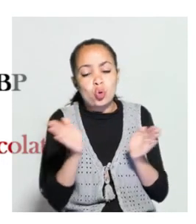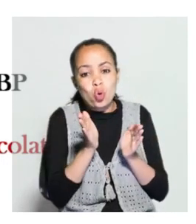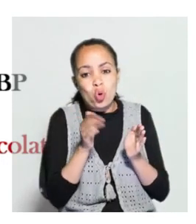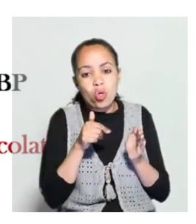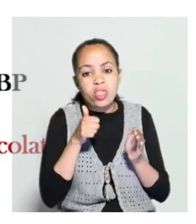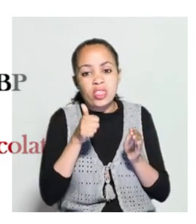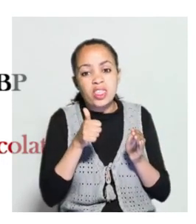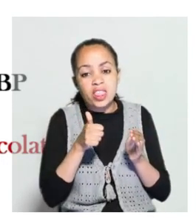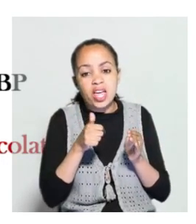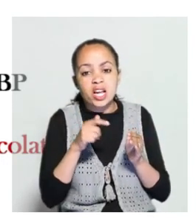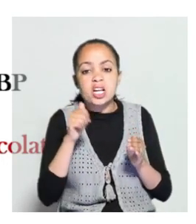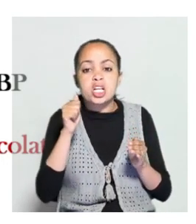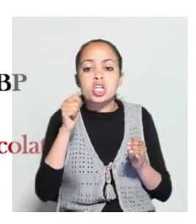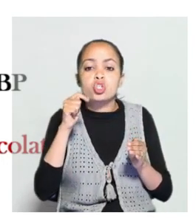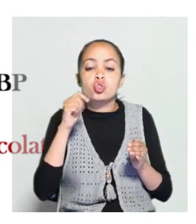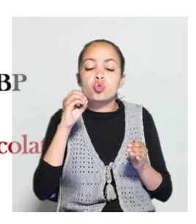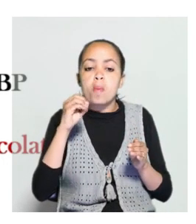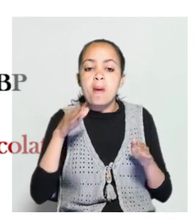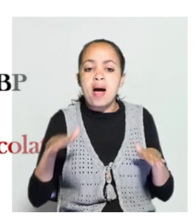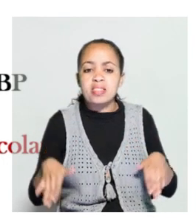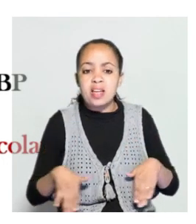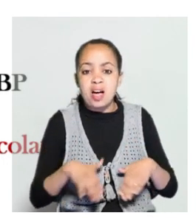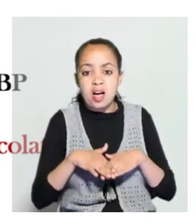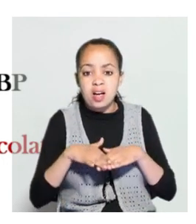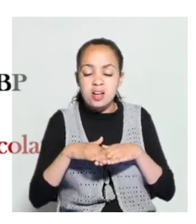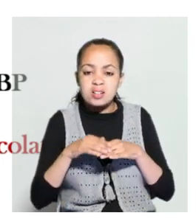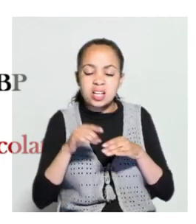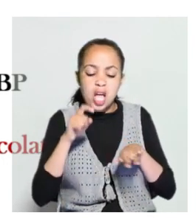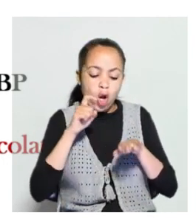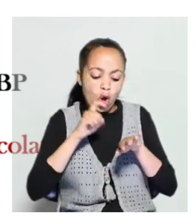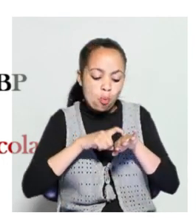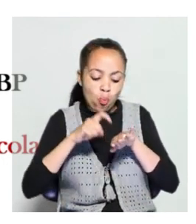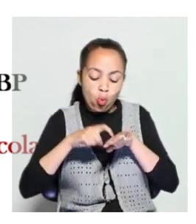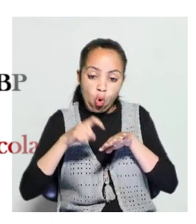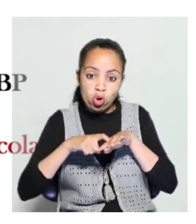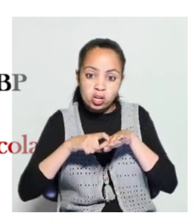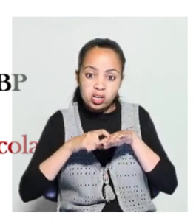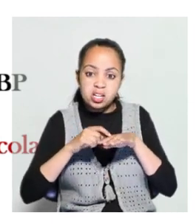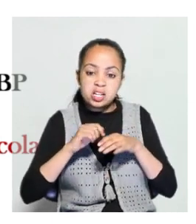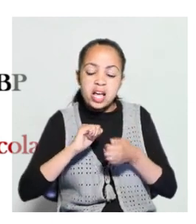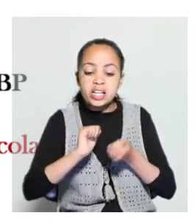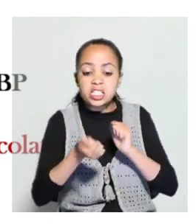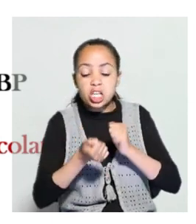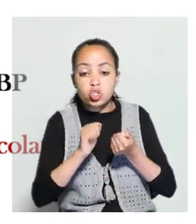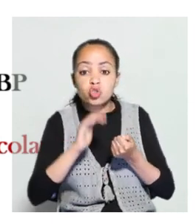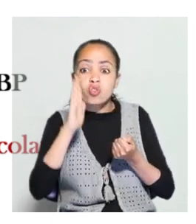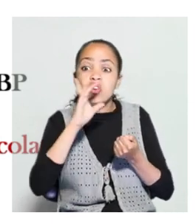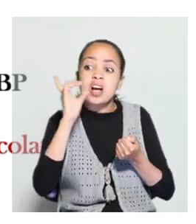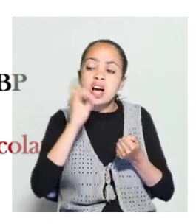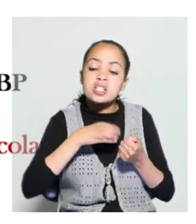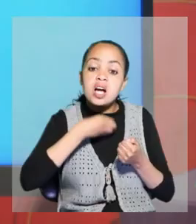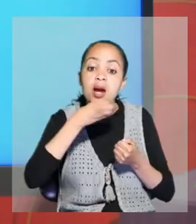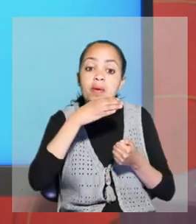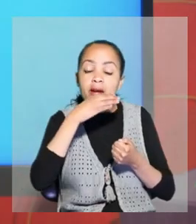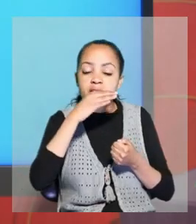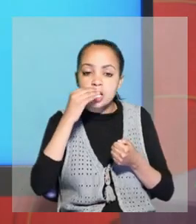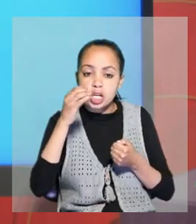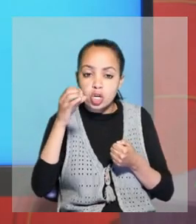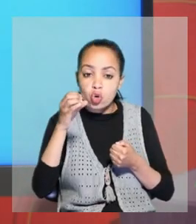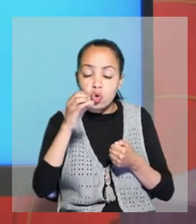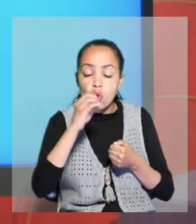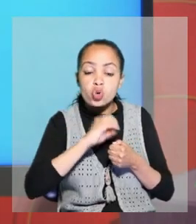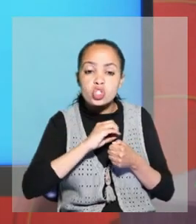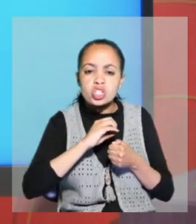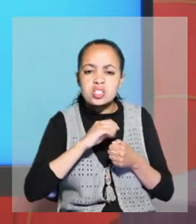stomata. Stomata, which is a pore of exchange of gas, carbon dioxide and oxygen.